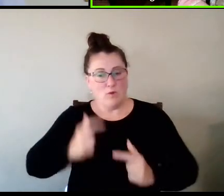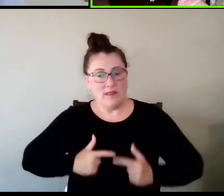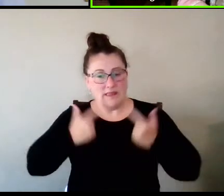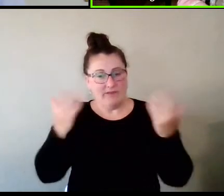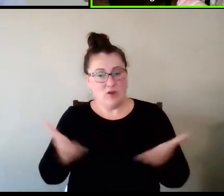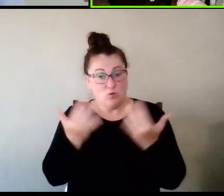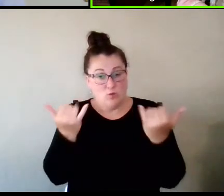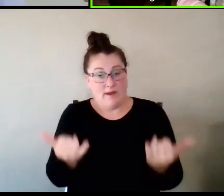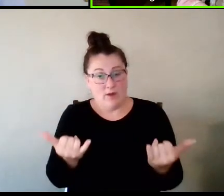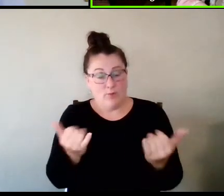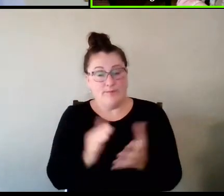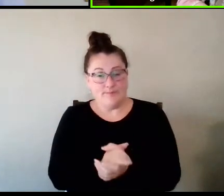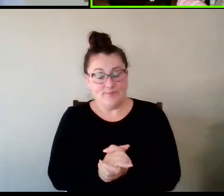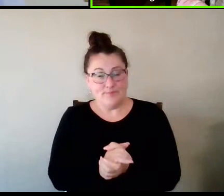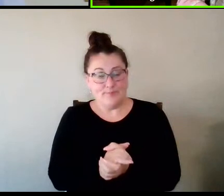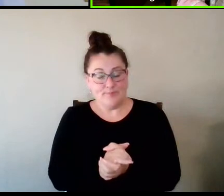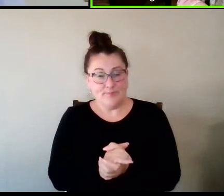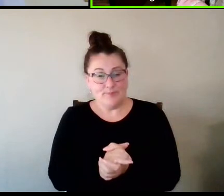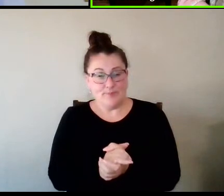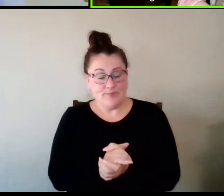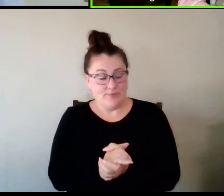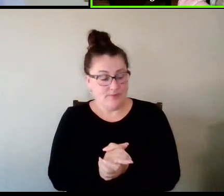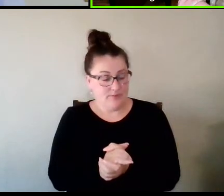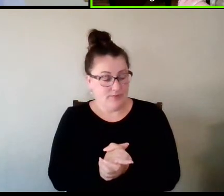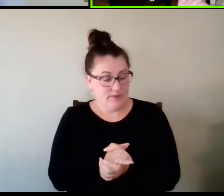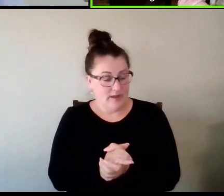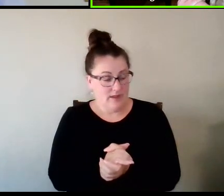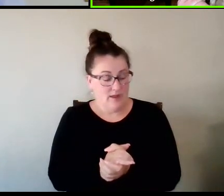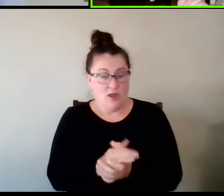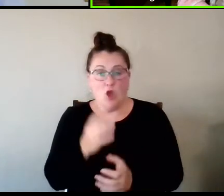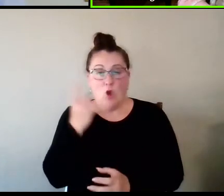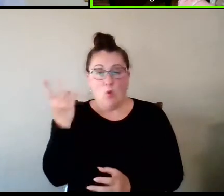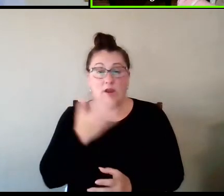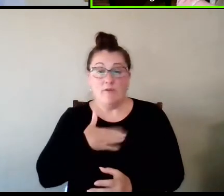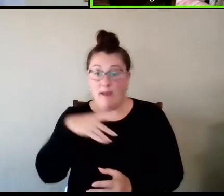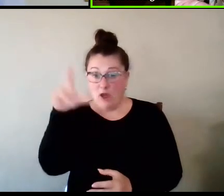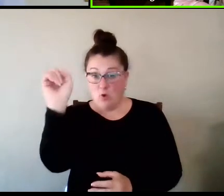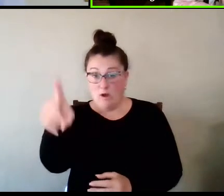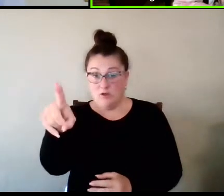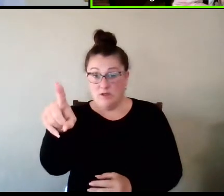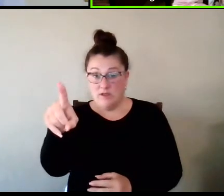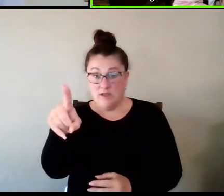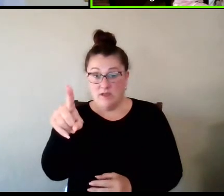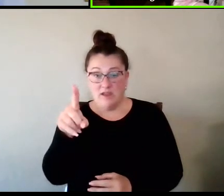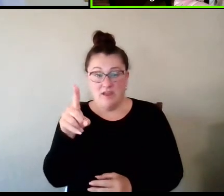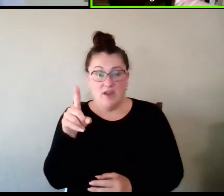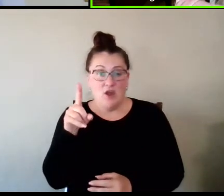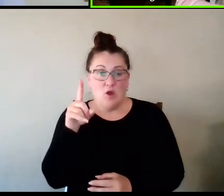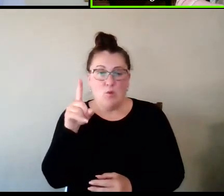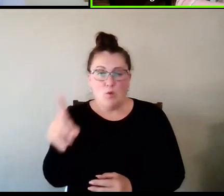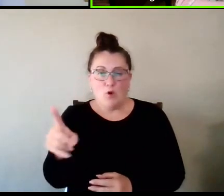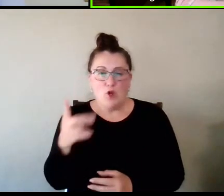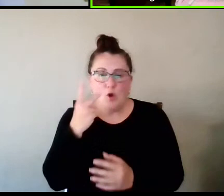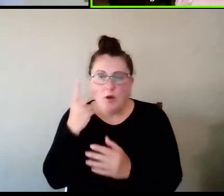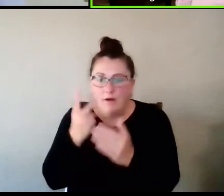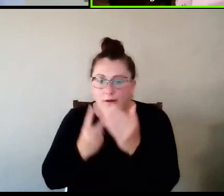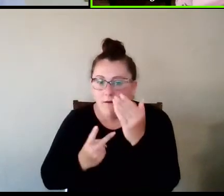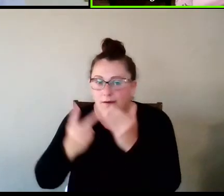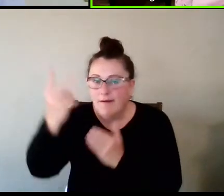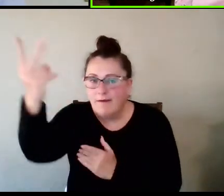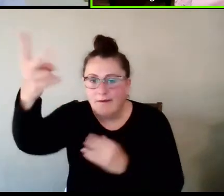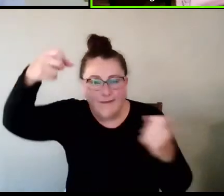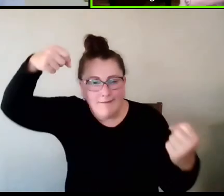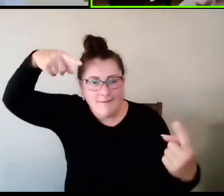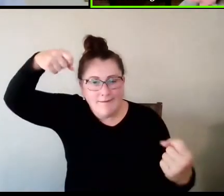through. And one of my questions is, were you prophetic? How did that